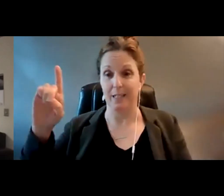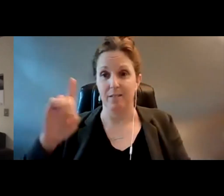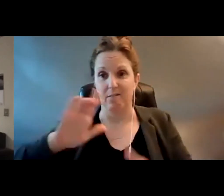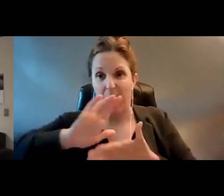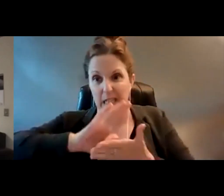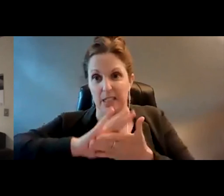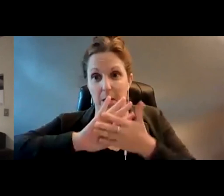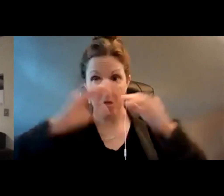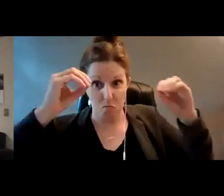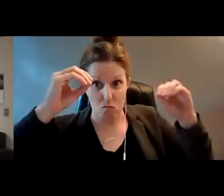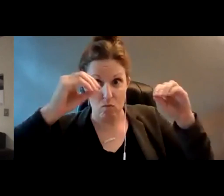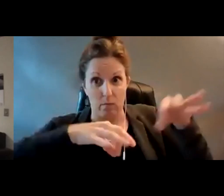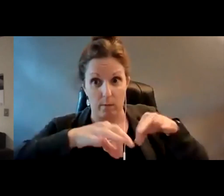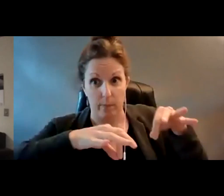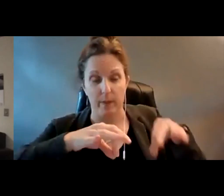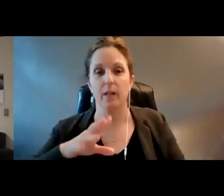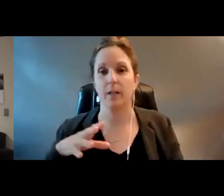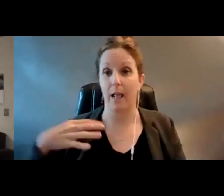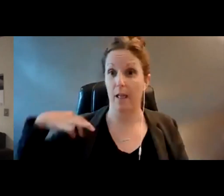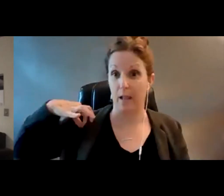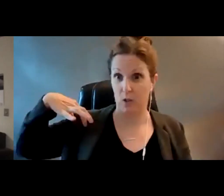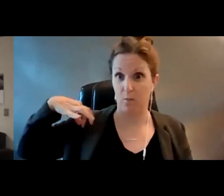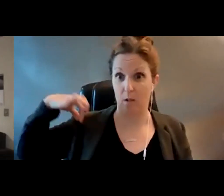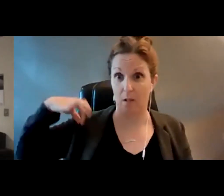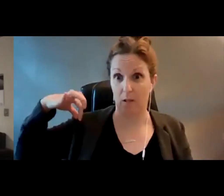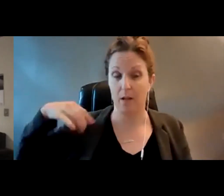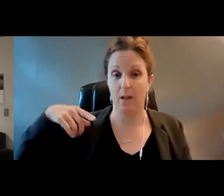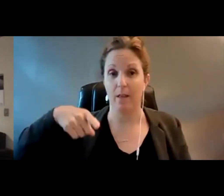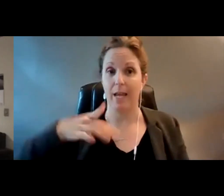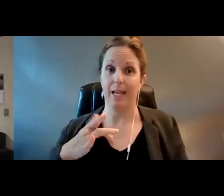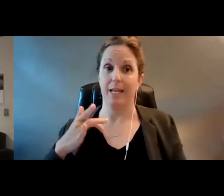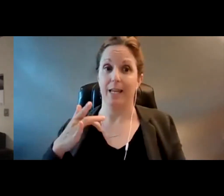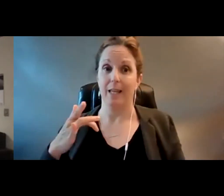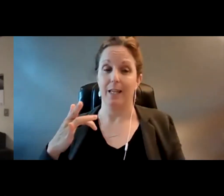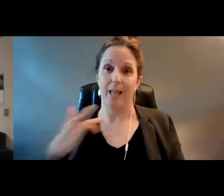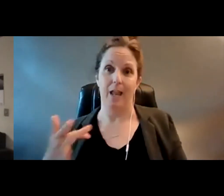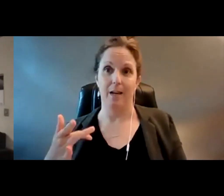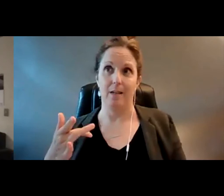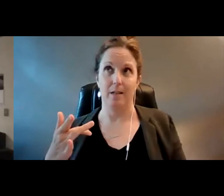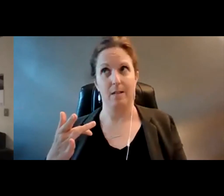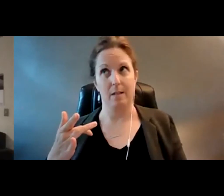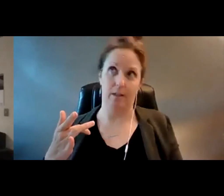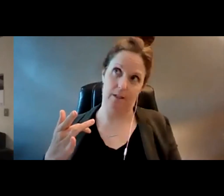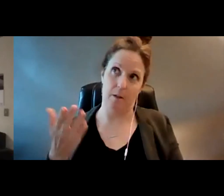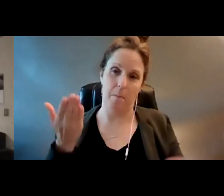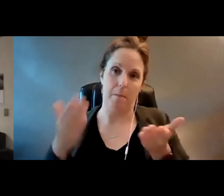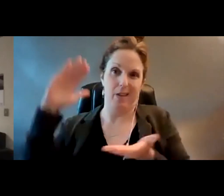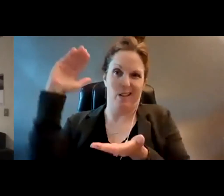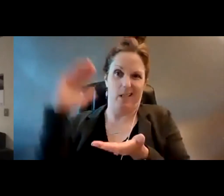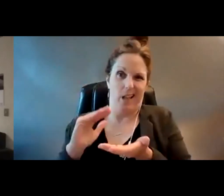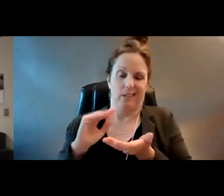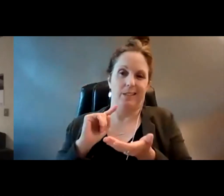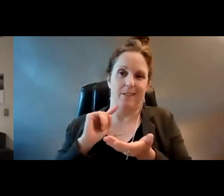a great question. Essentially, this is a cohort effect. So those who were eligible for detailing